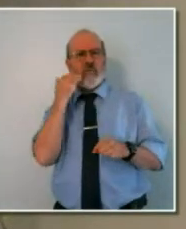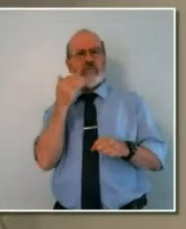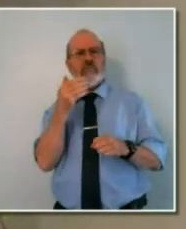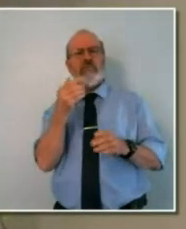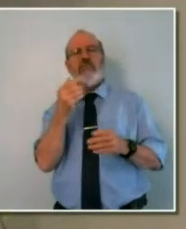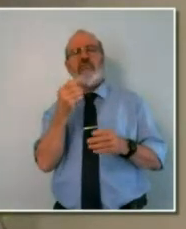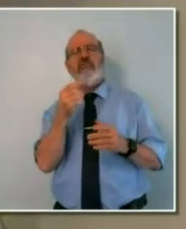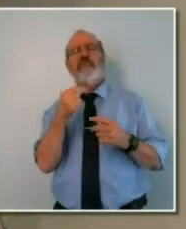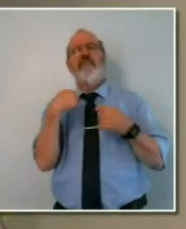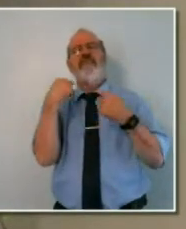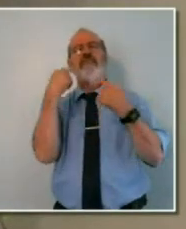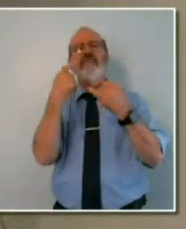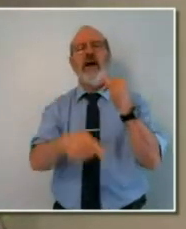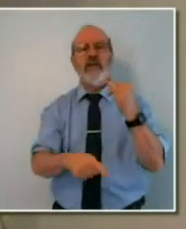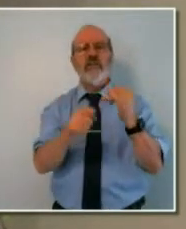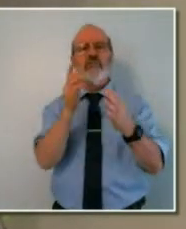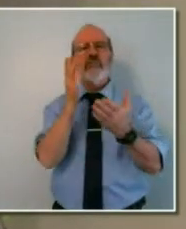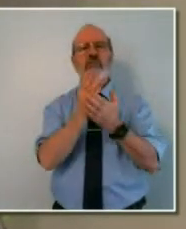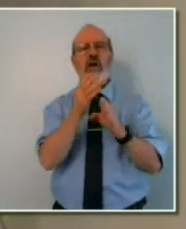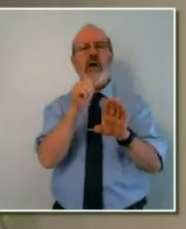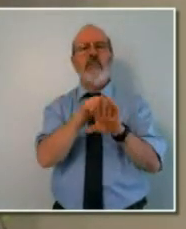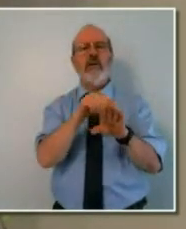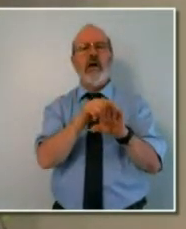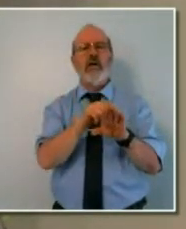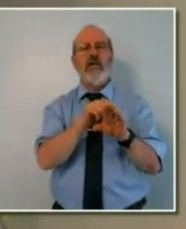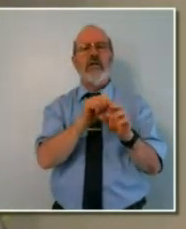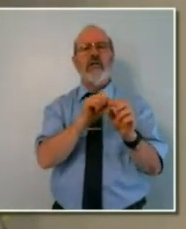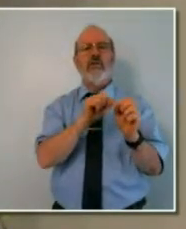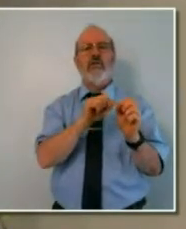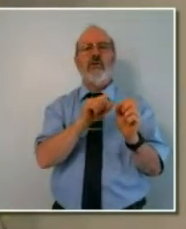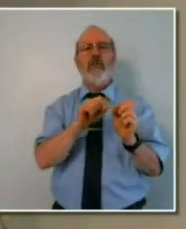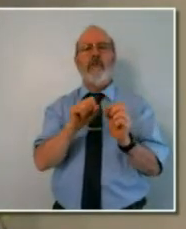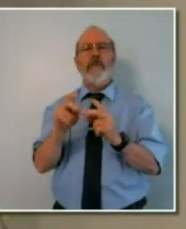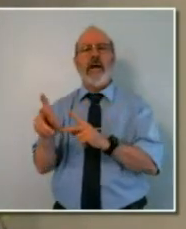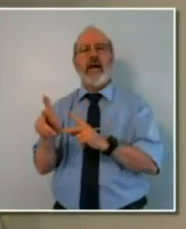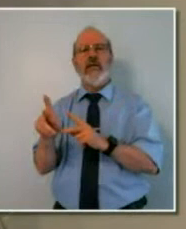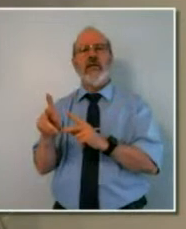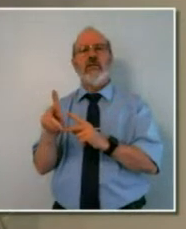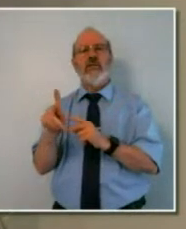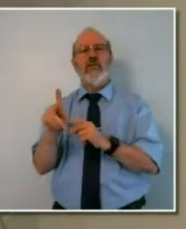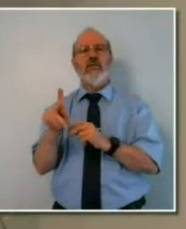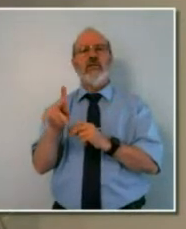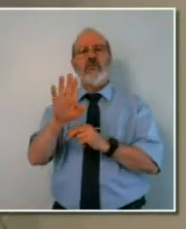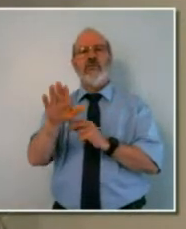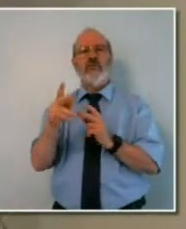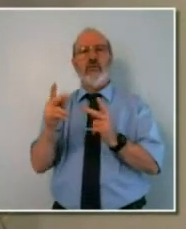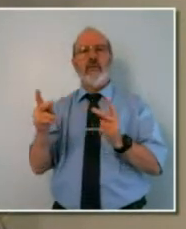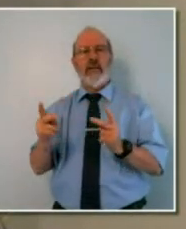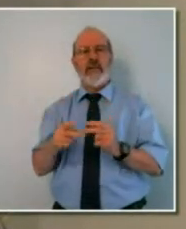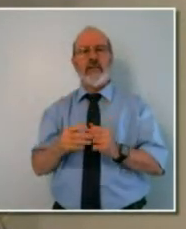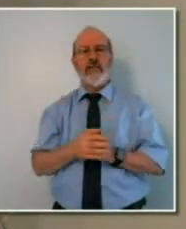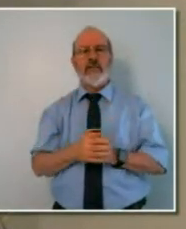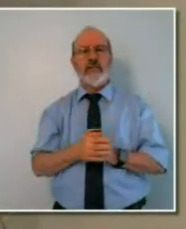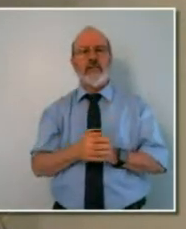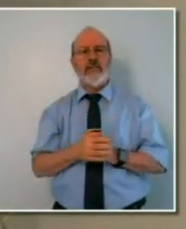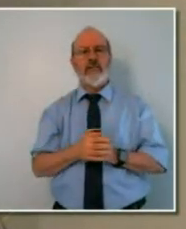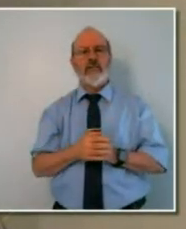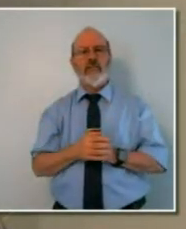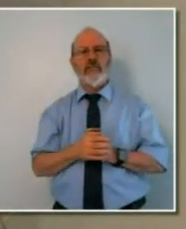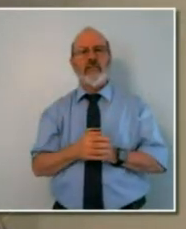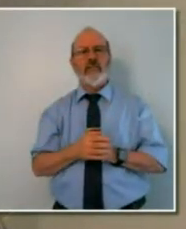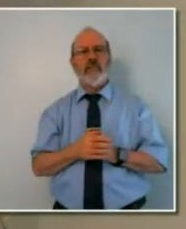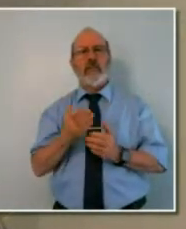knocking and you return and go to your place. Now